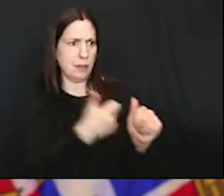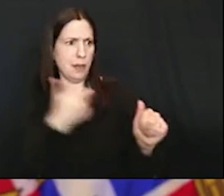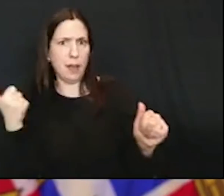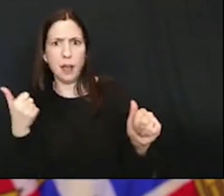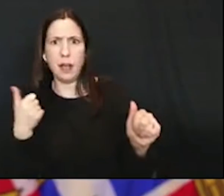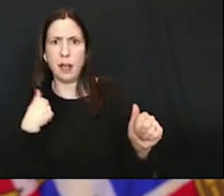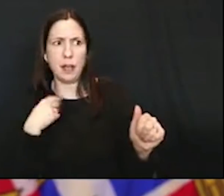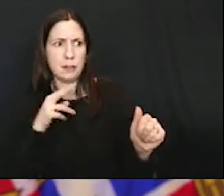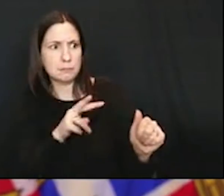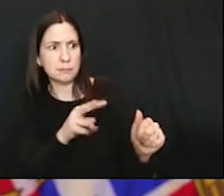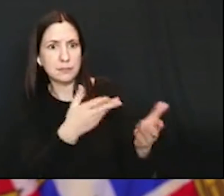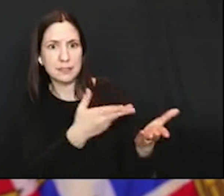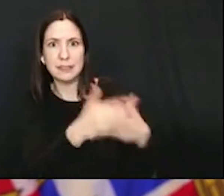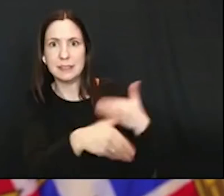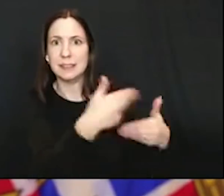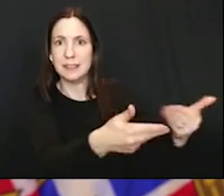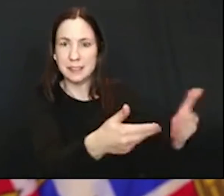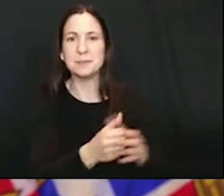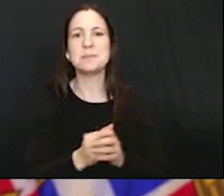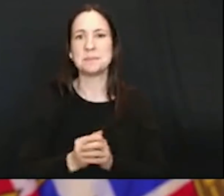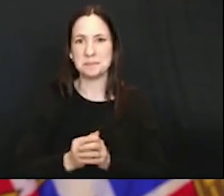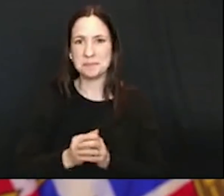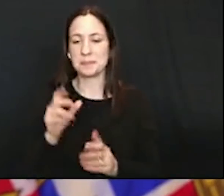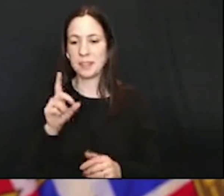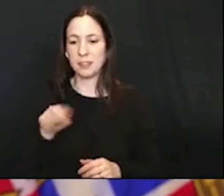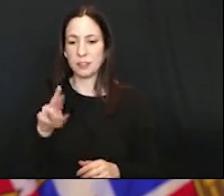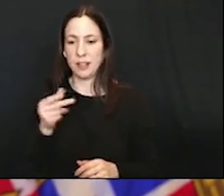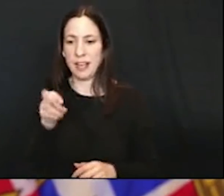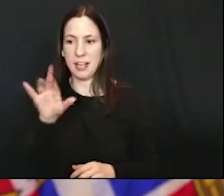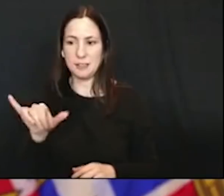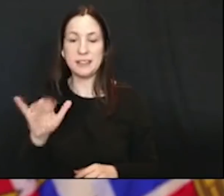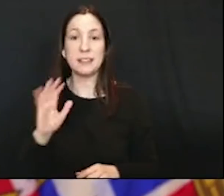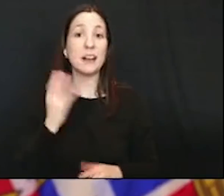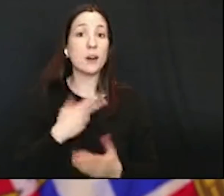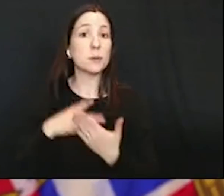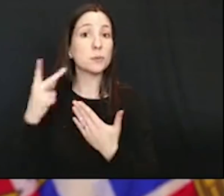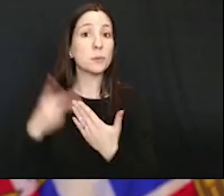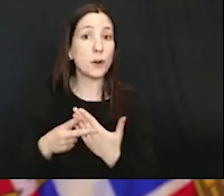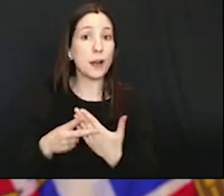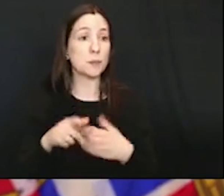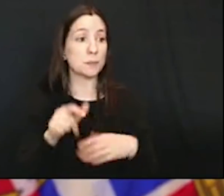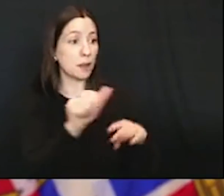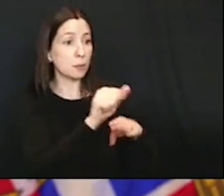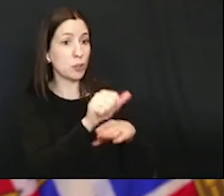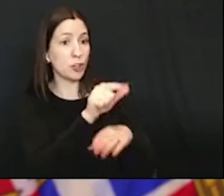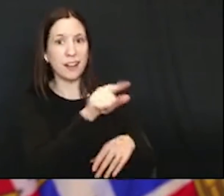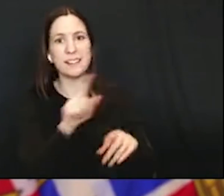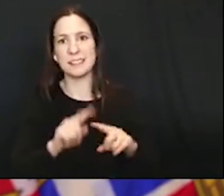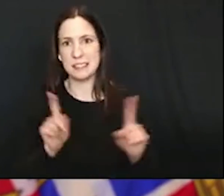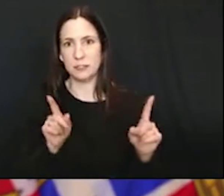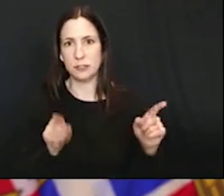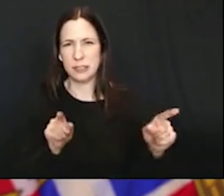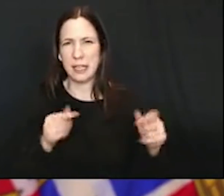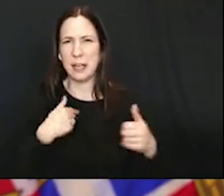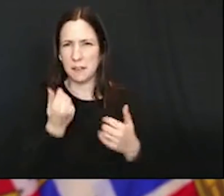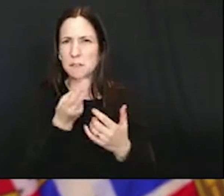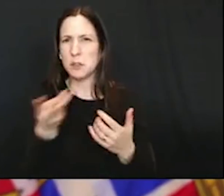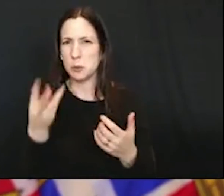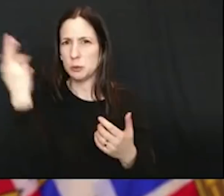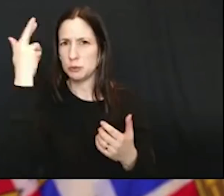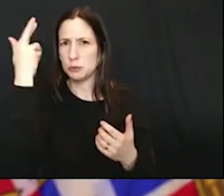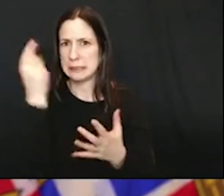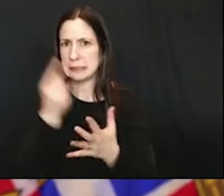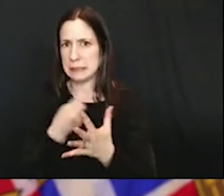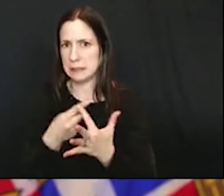are we behind Alberta? Yeah, we have a different program than Alberta, and there's a number of issues around